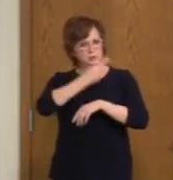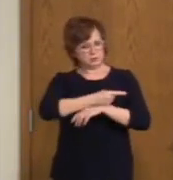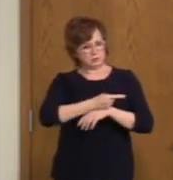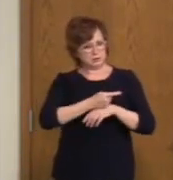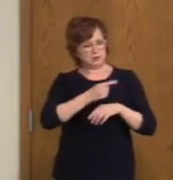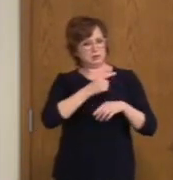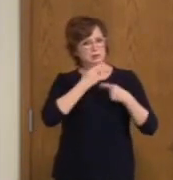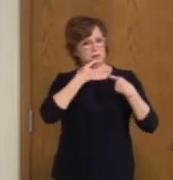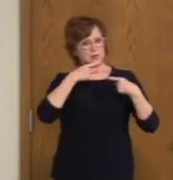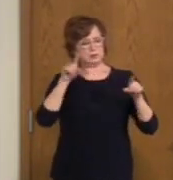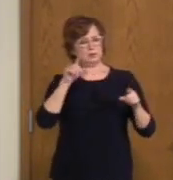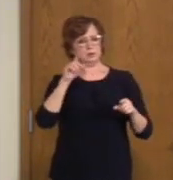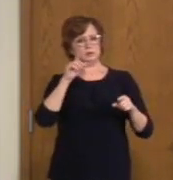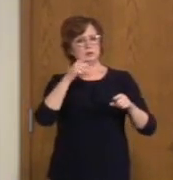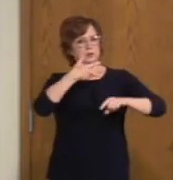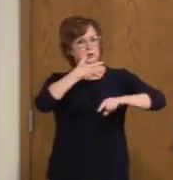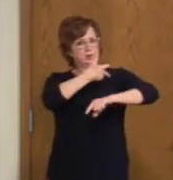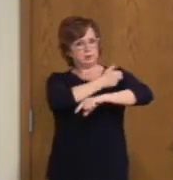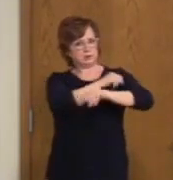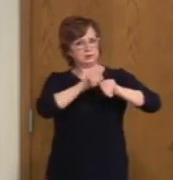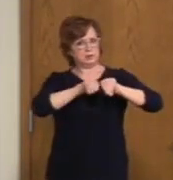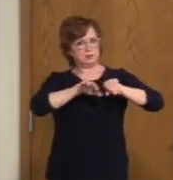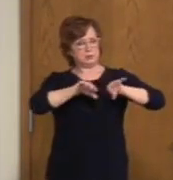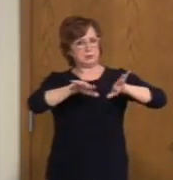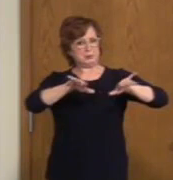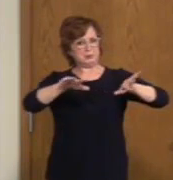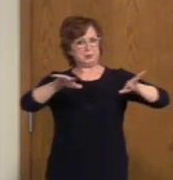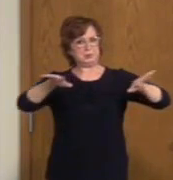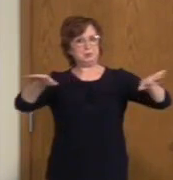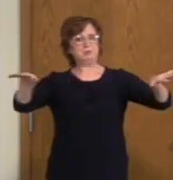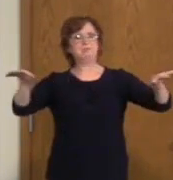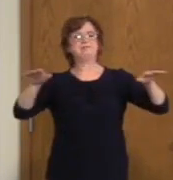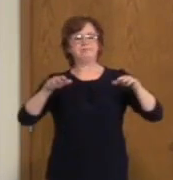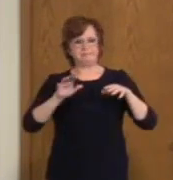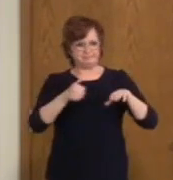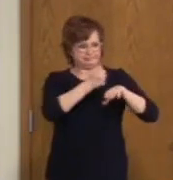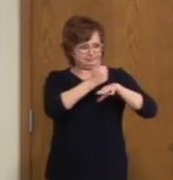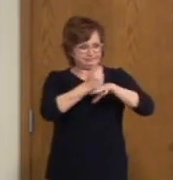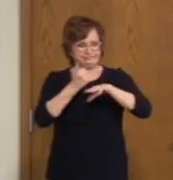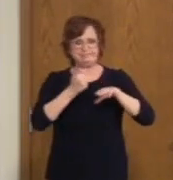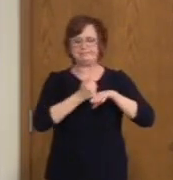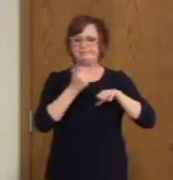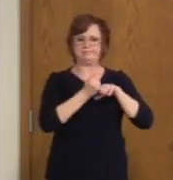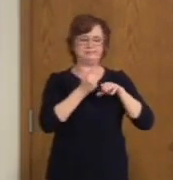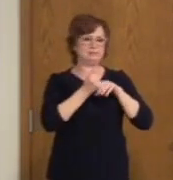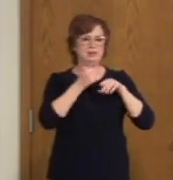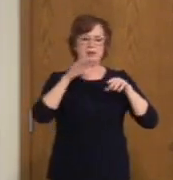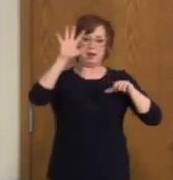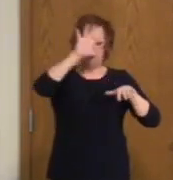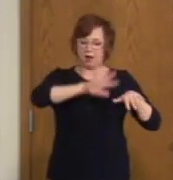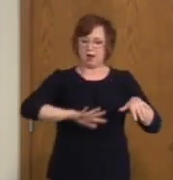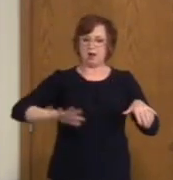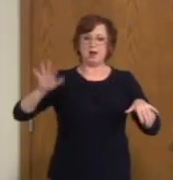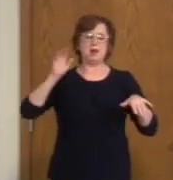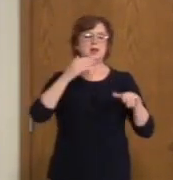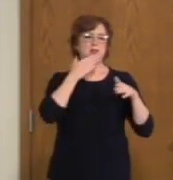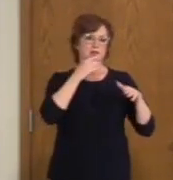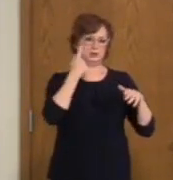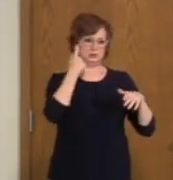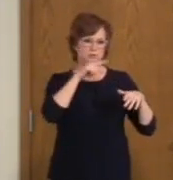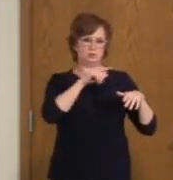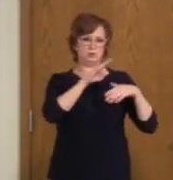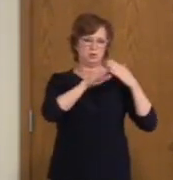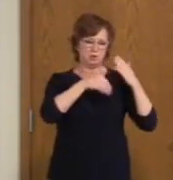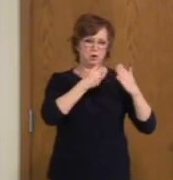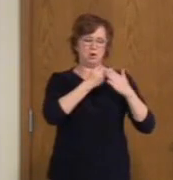that is thanks to all of the hard work of our dedicated frontline staff, all of our frontline healthcare workers across this province. They have